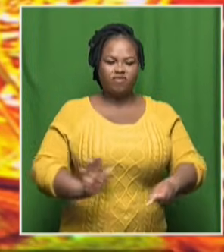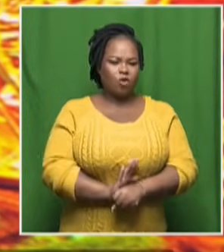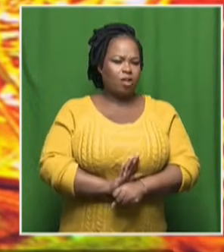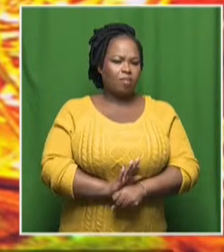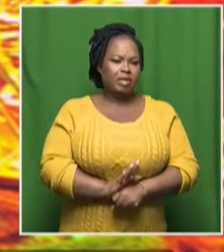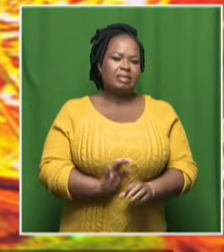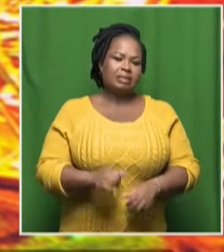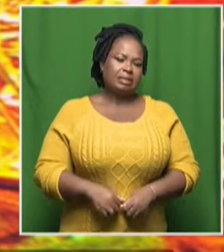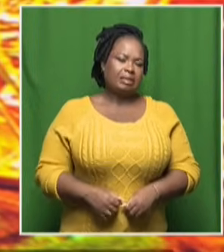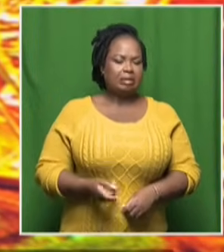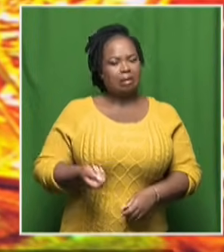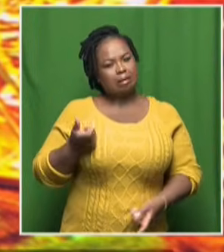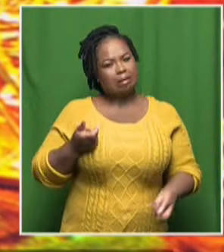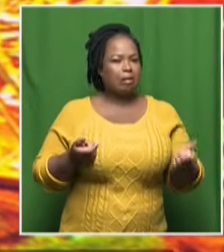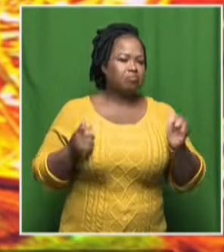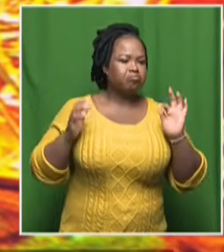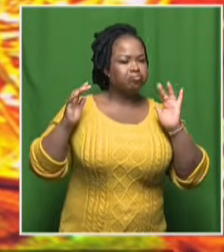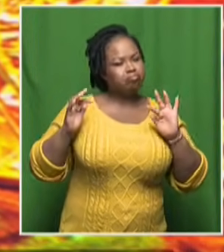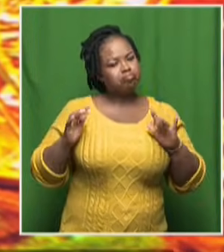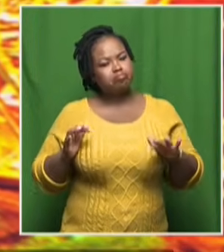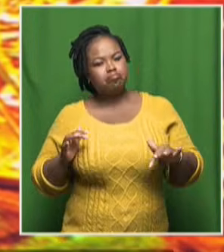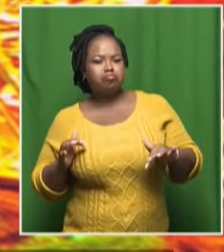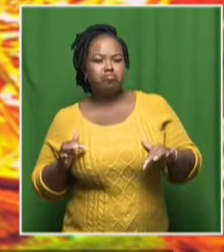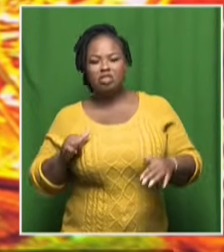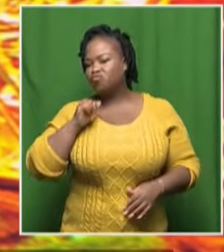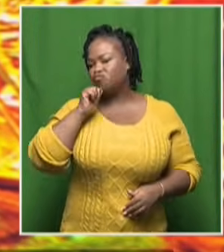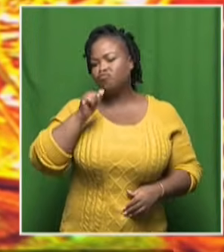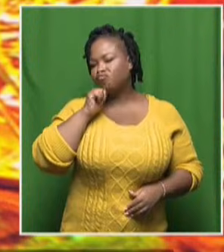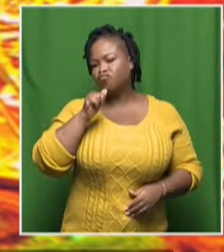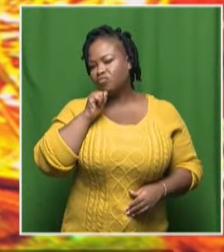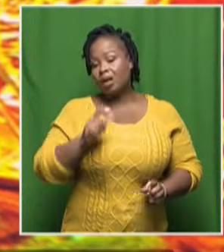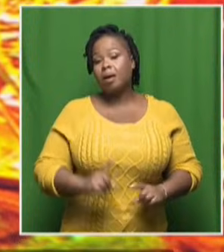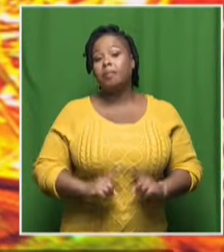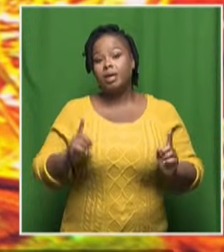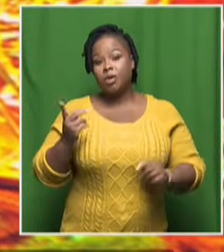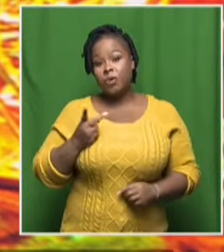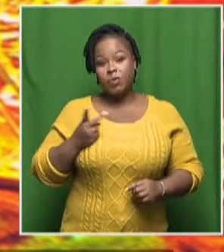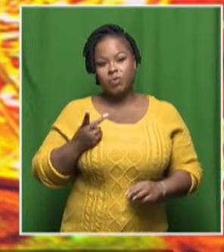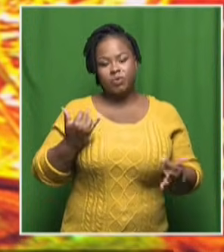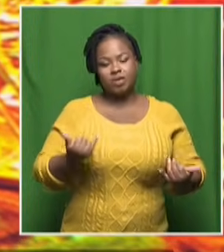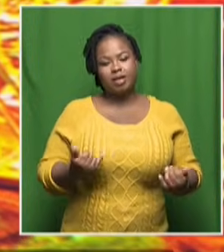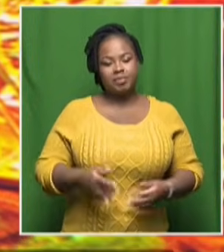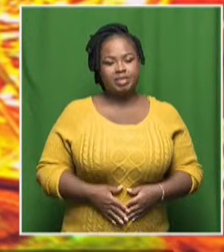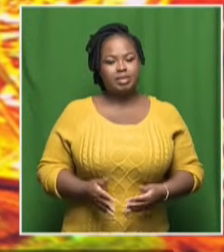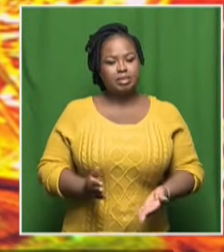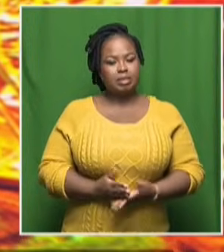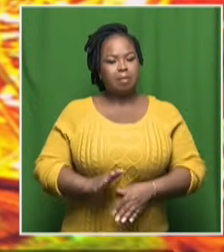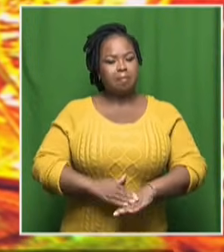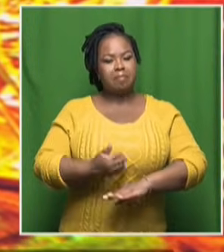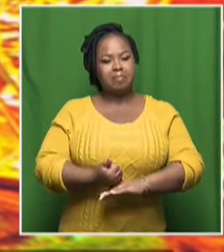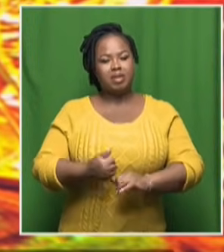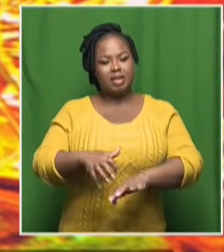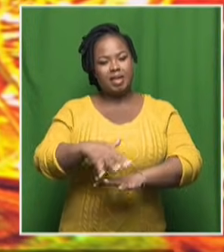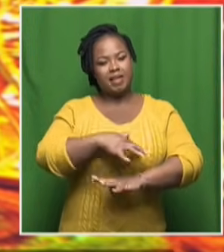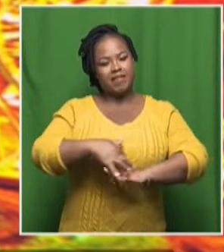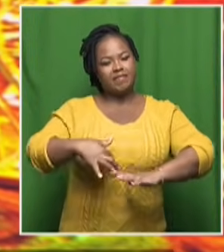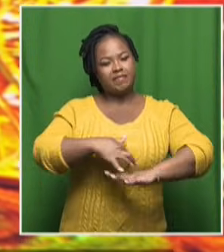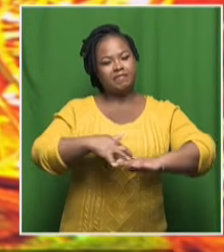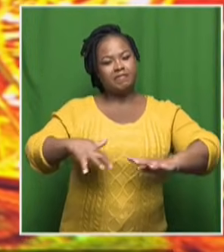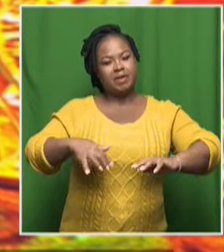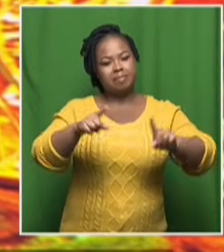course, we had the rain here and there, but, you know, that never deterred us. Okay. And also we had the nativity scene all set up at the farmyard.